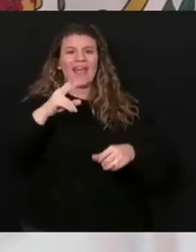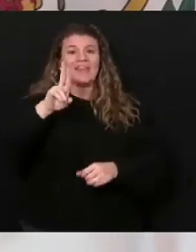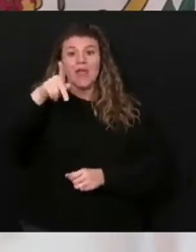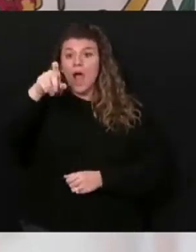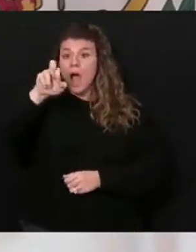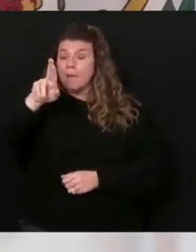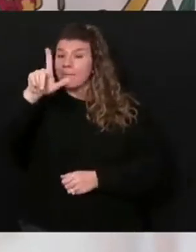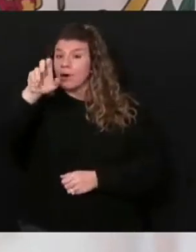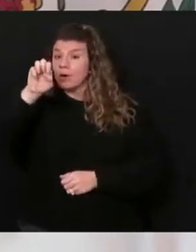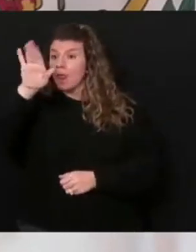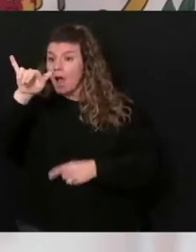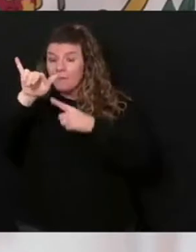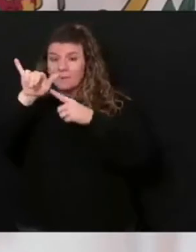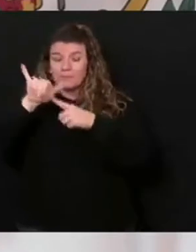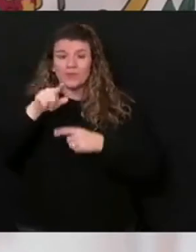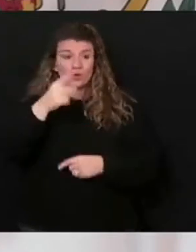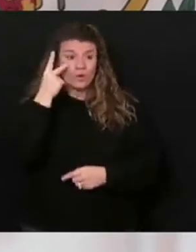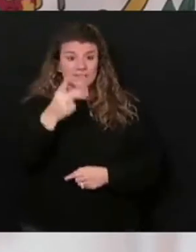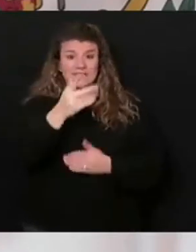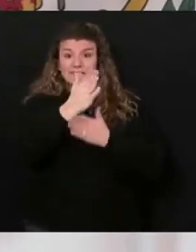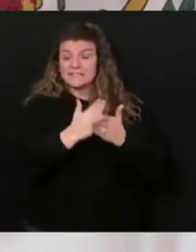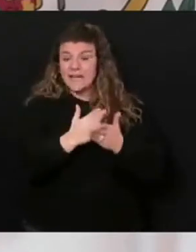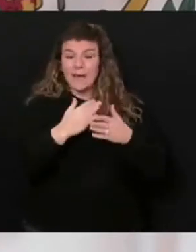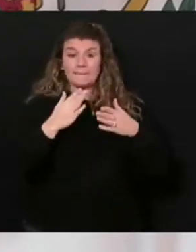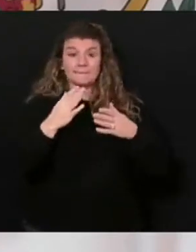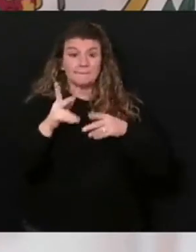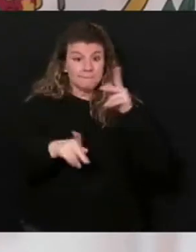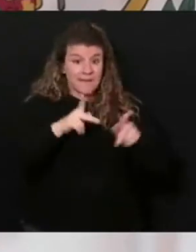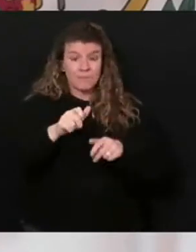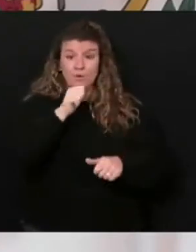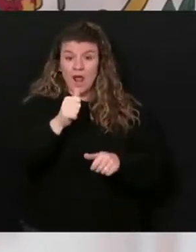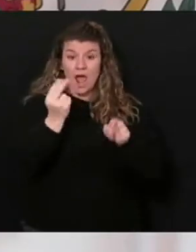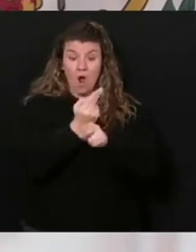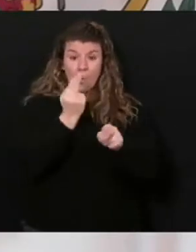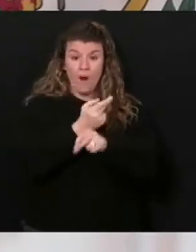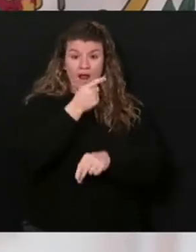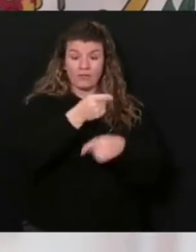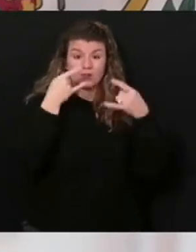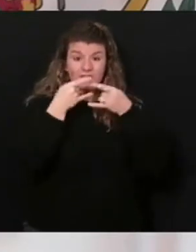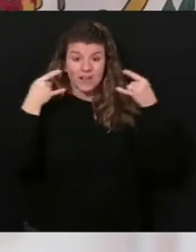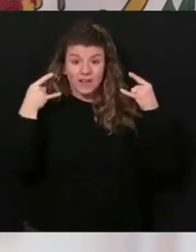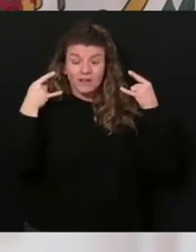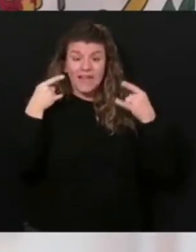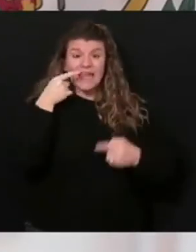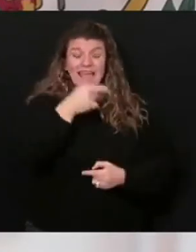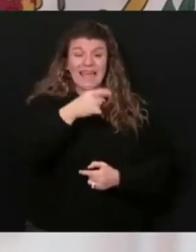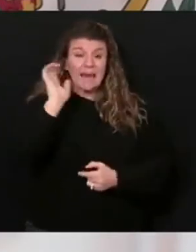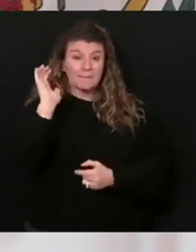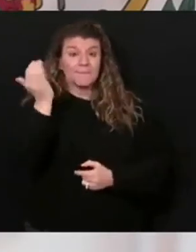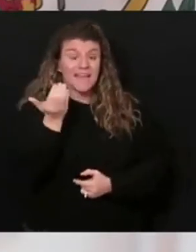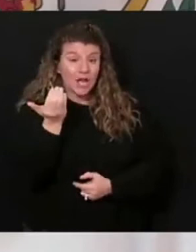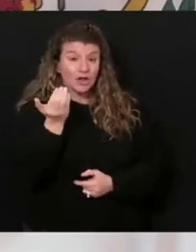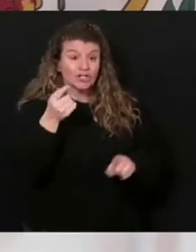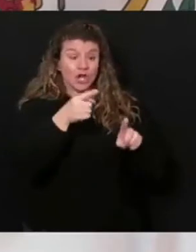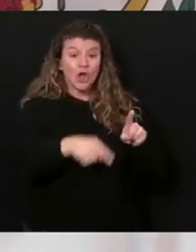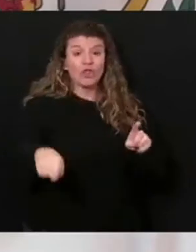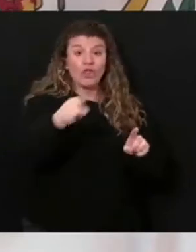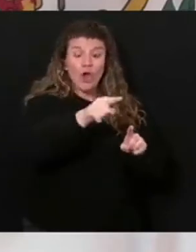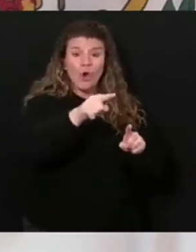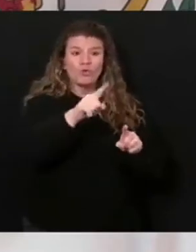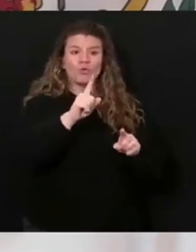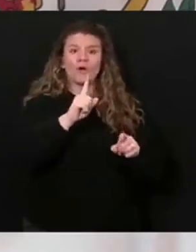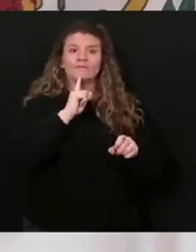in attendance were not wearing face coverings. Those guests, it appeared, were to be